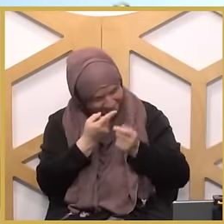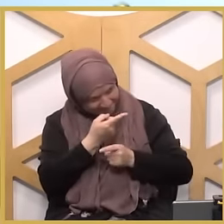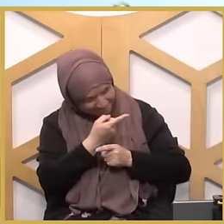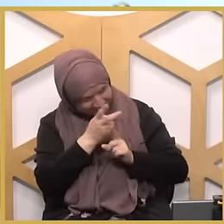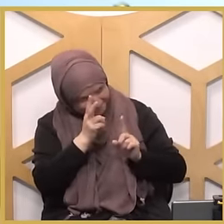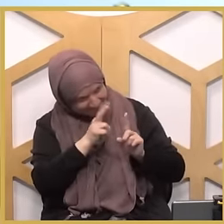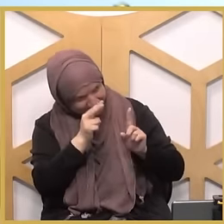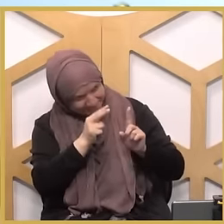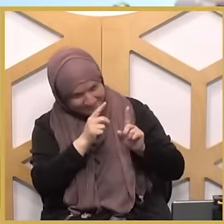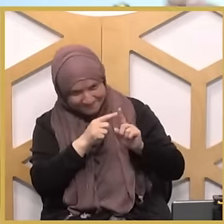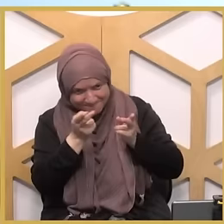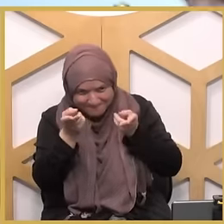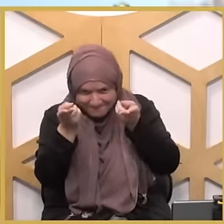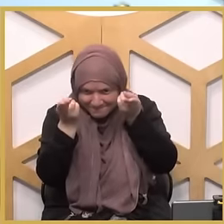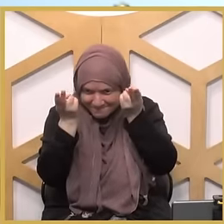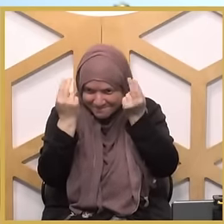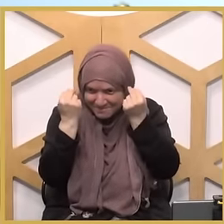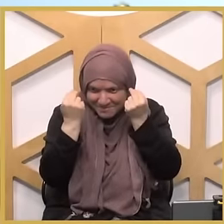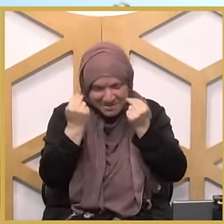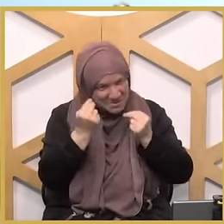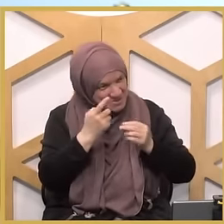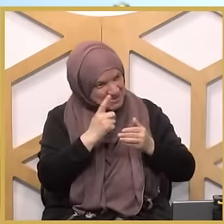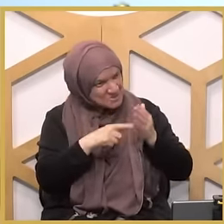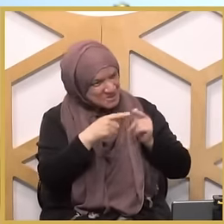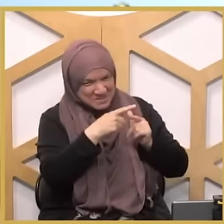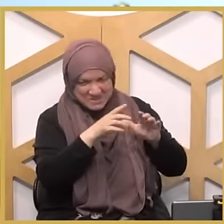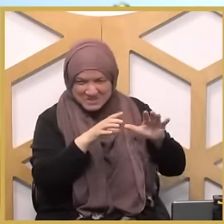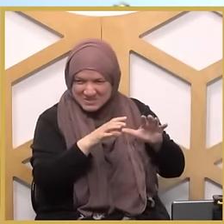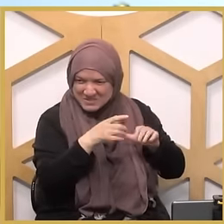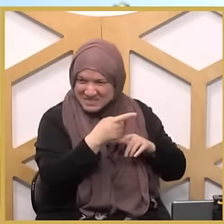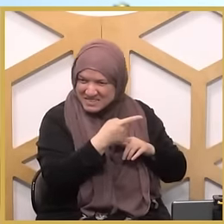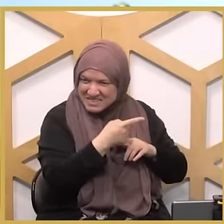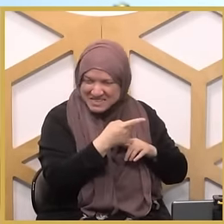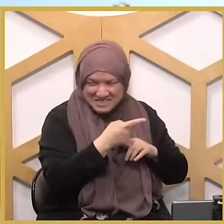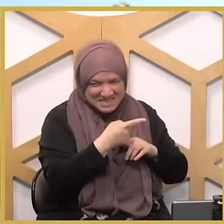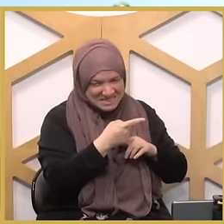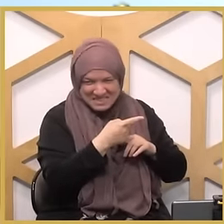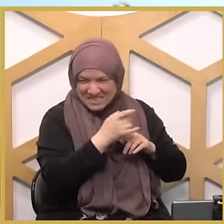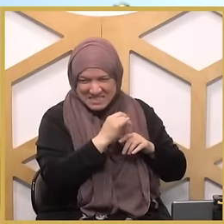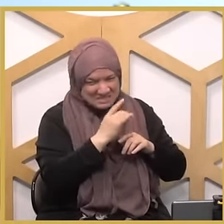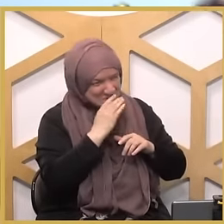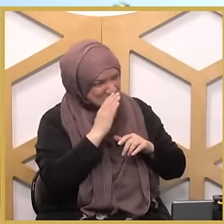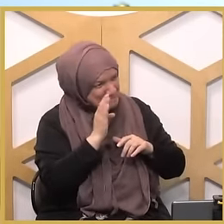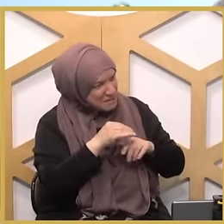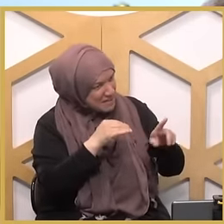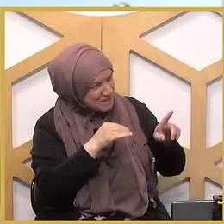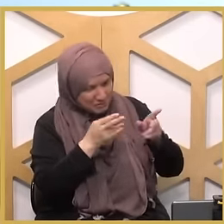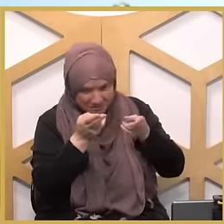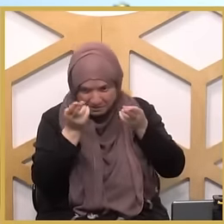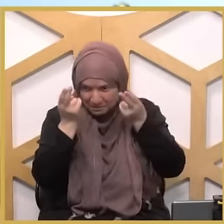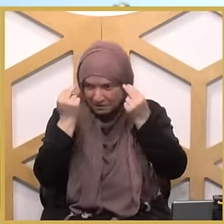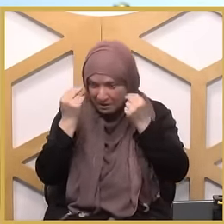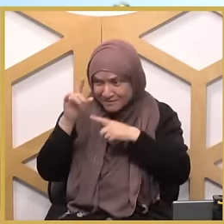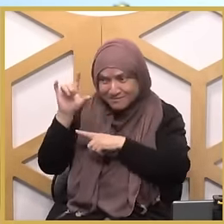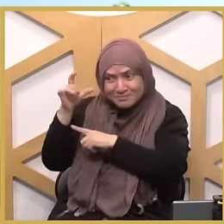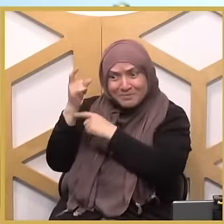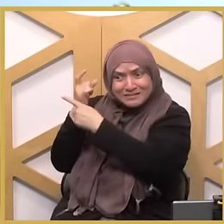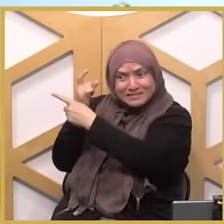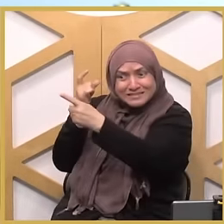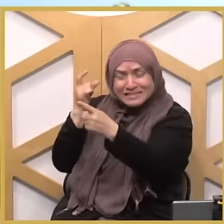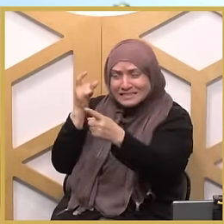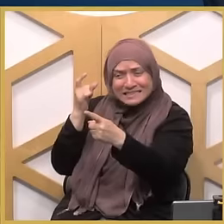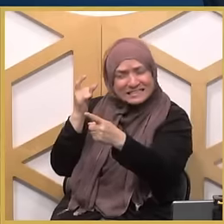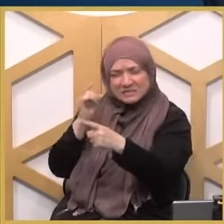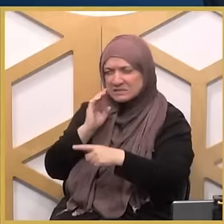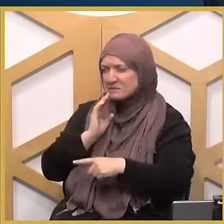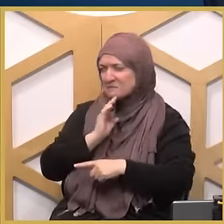Because sometimes Allah will let the people give you a headache to make sure that your heart is about him and not about them. Shaykh,